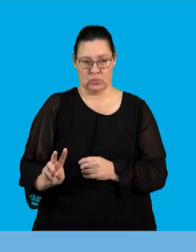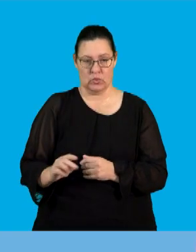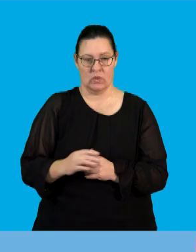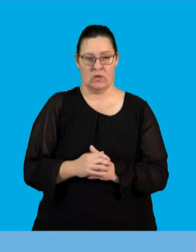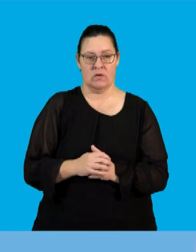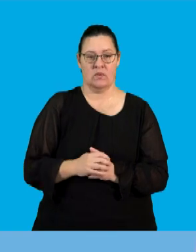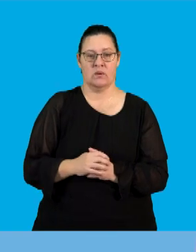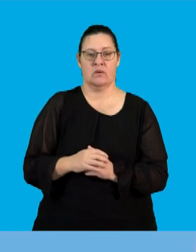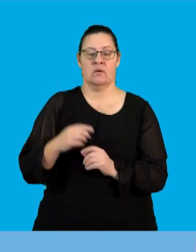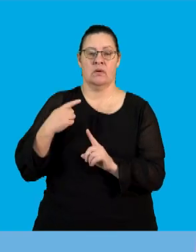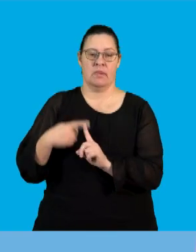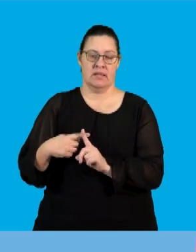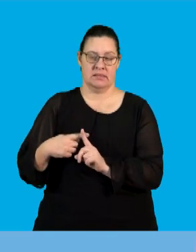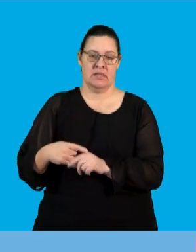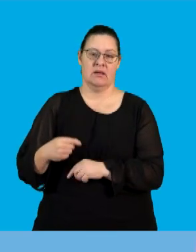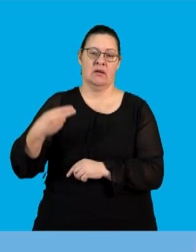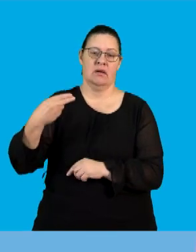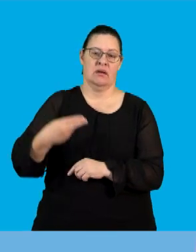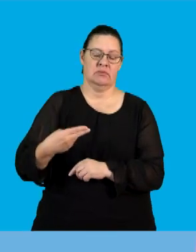CaCl2 plus